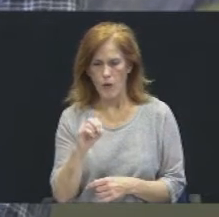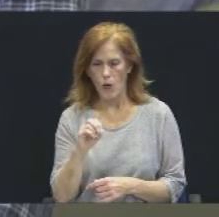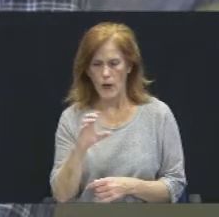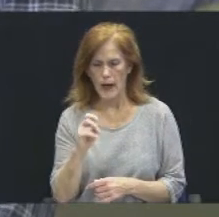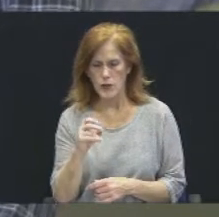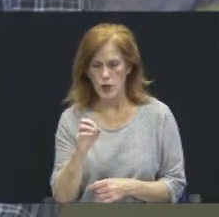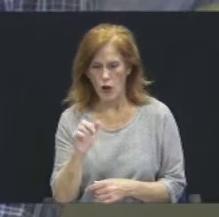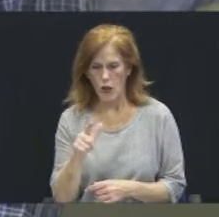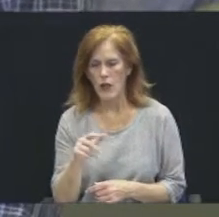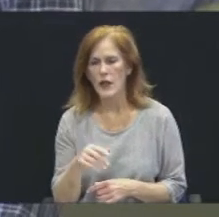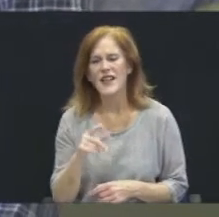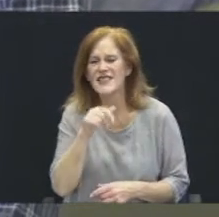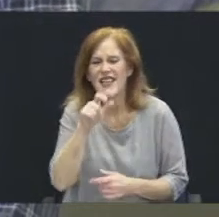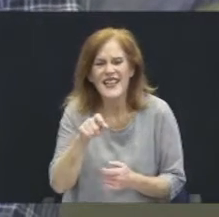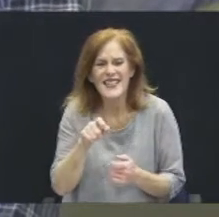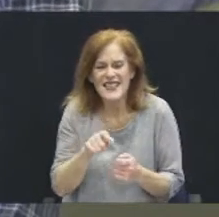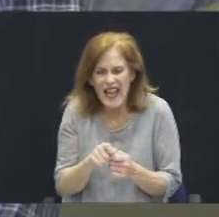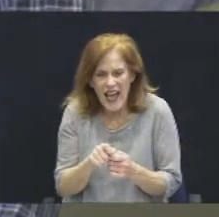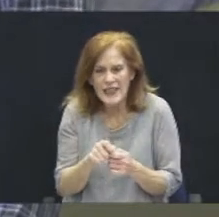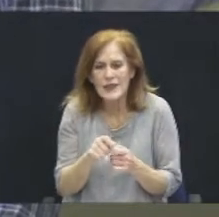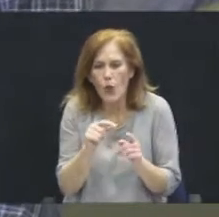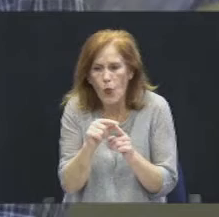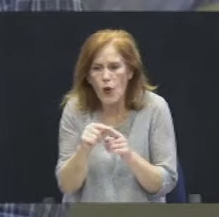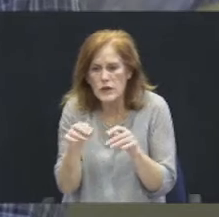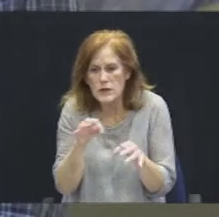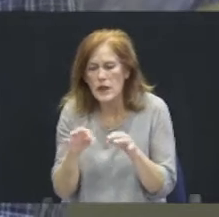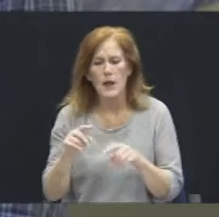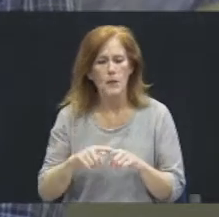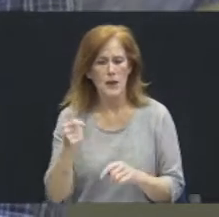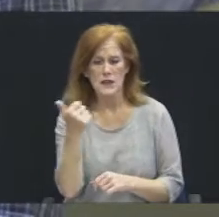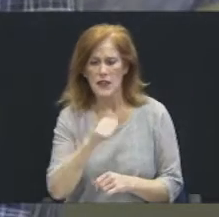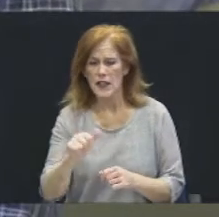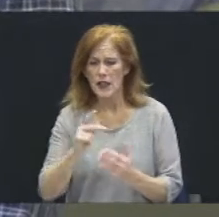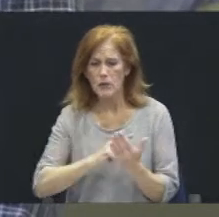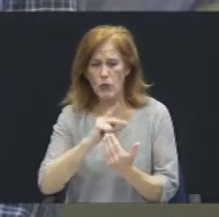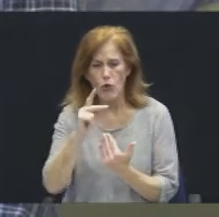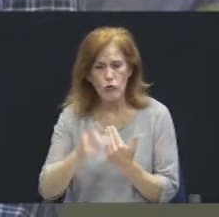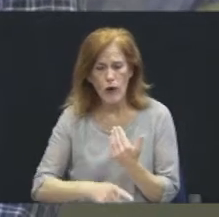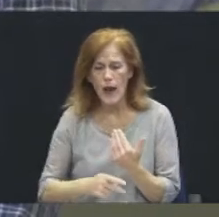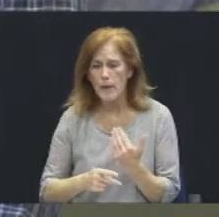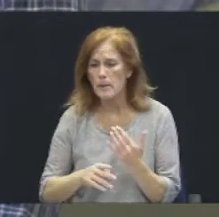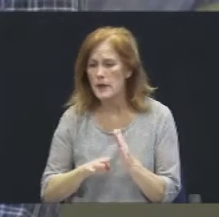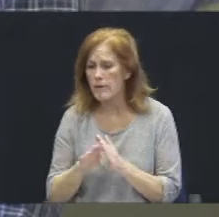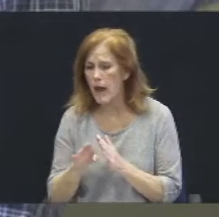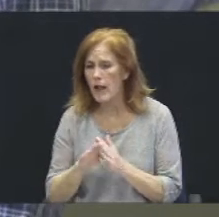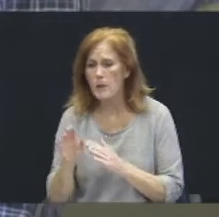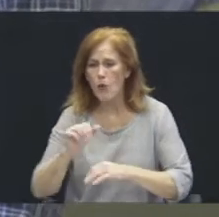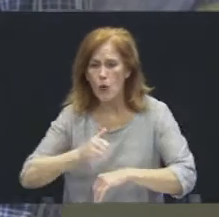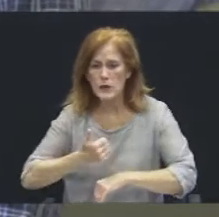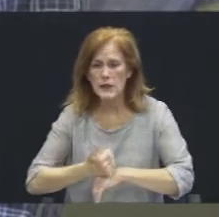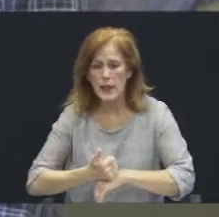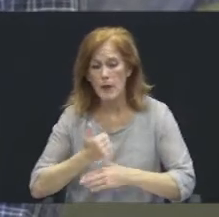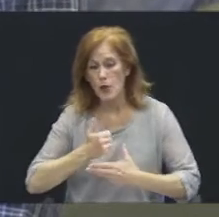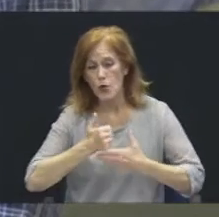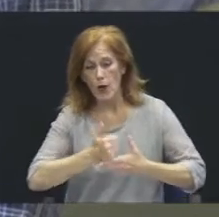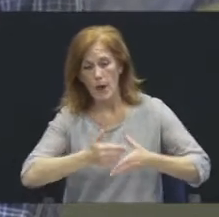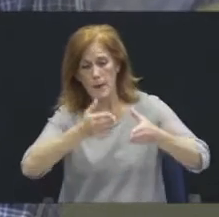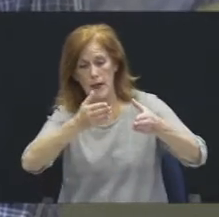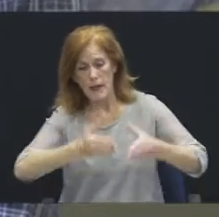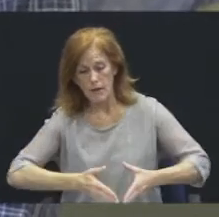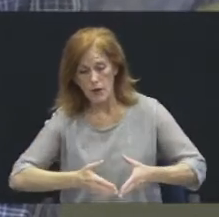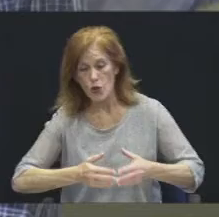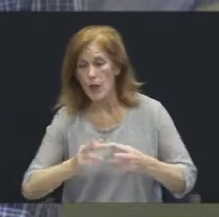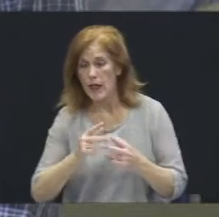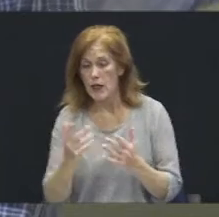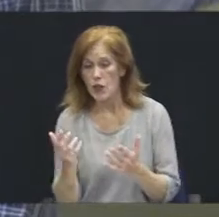this isn't the exact terminology, but it's any program meant to help an individual either